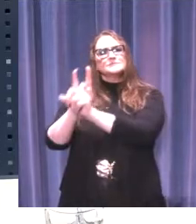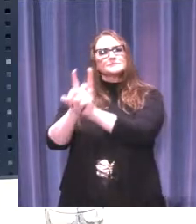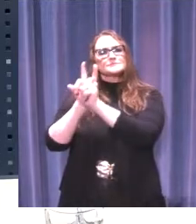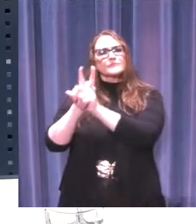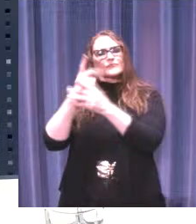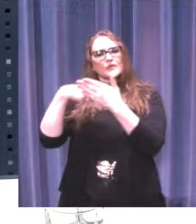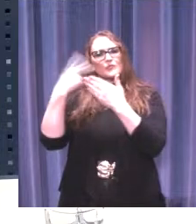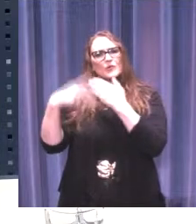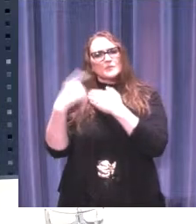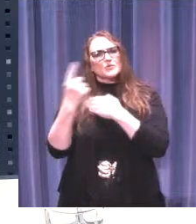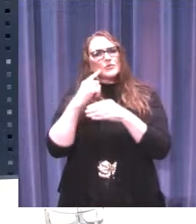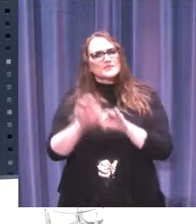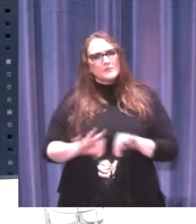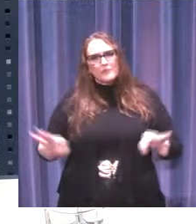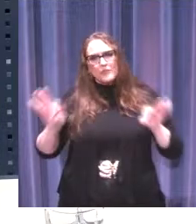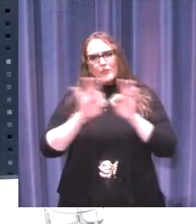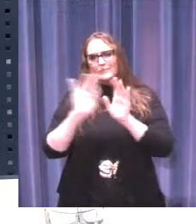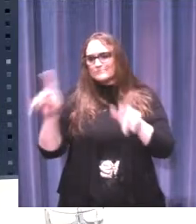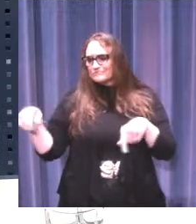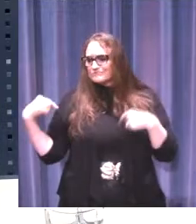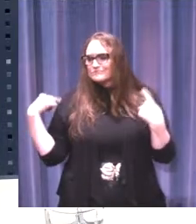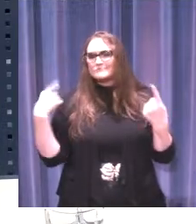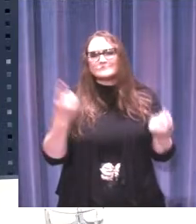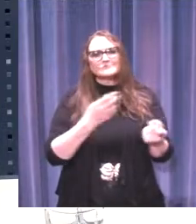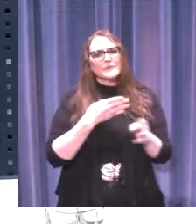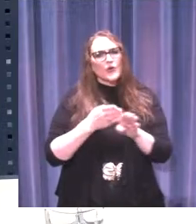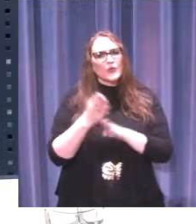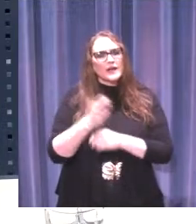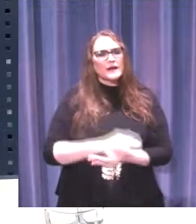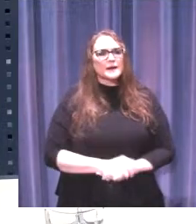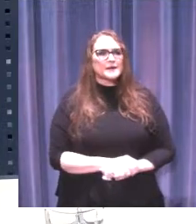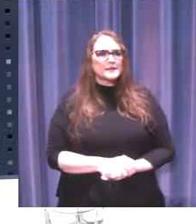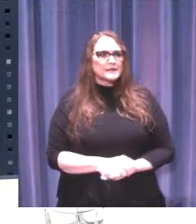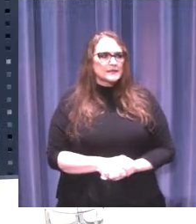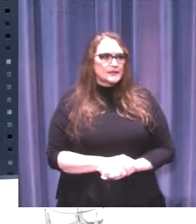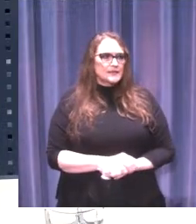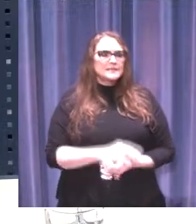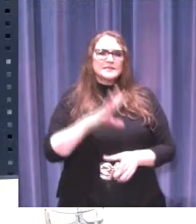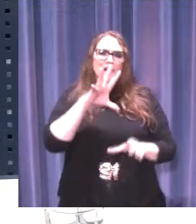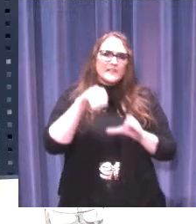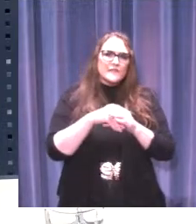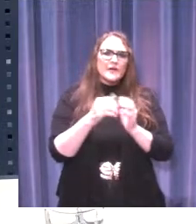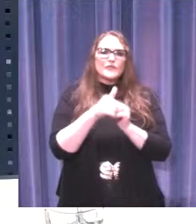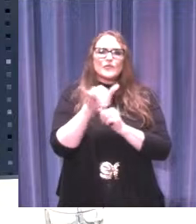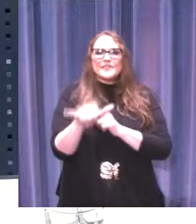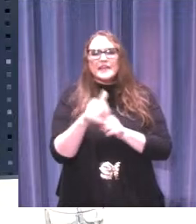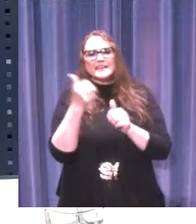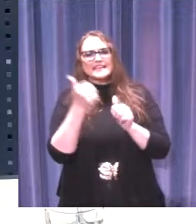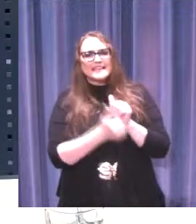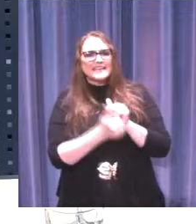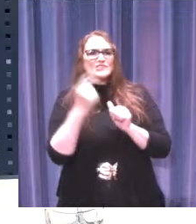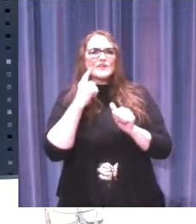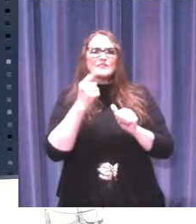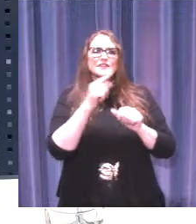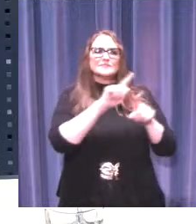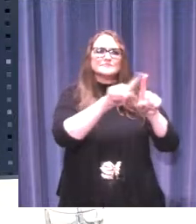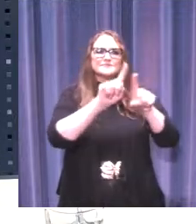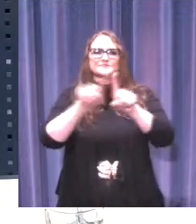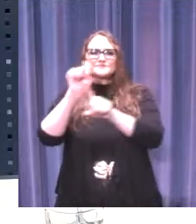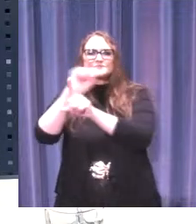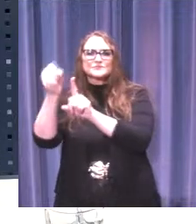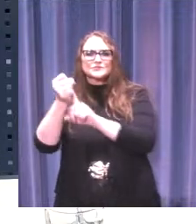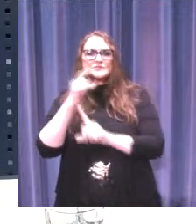always been important to me throughout my career, and I've been involved with them in each of the settings that I've been